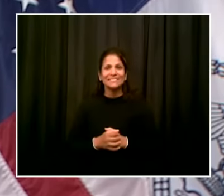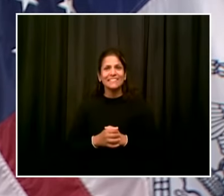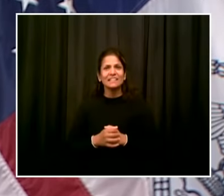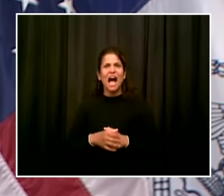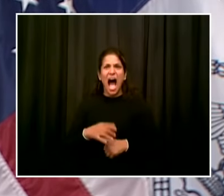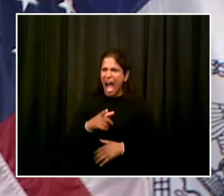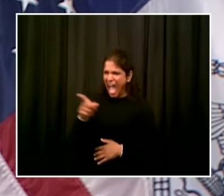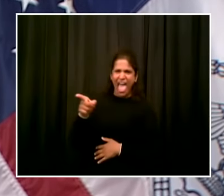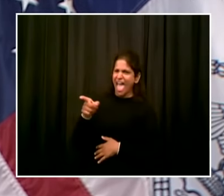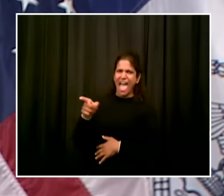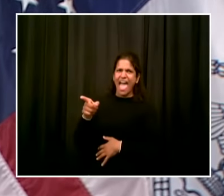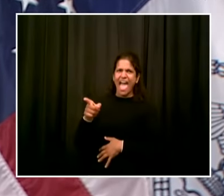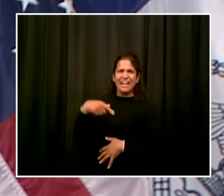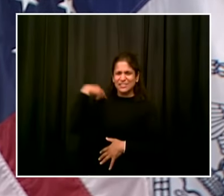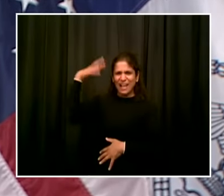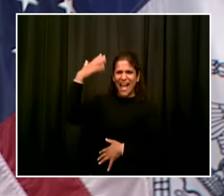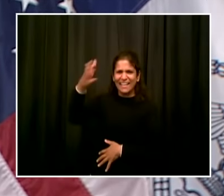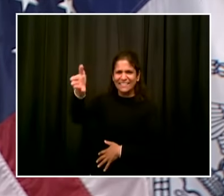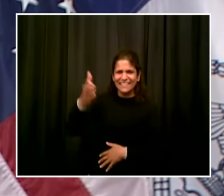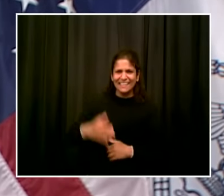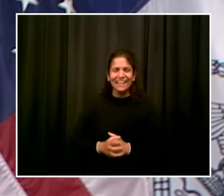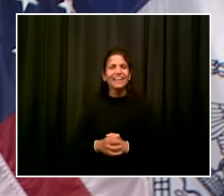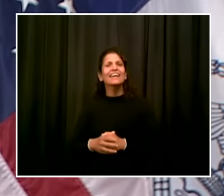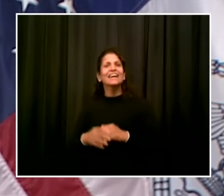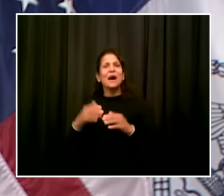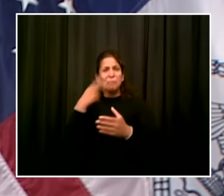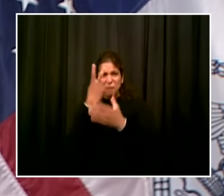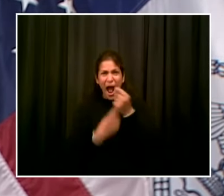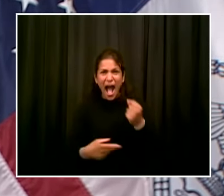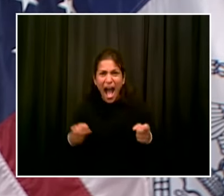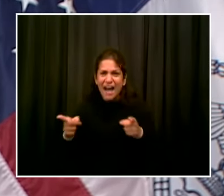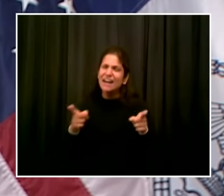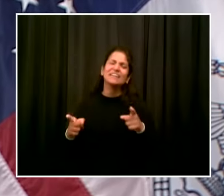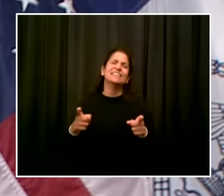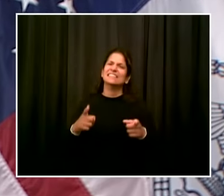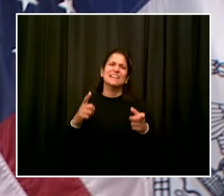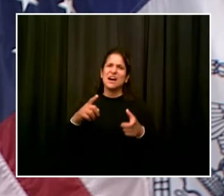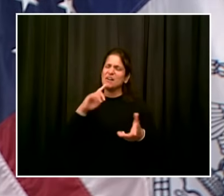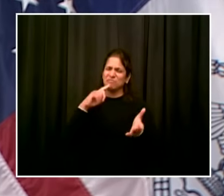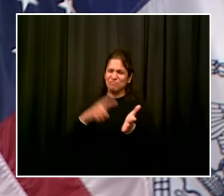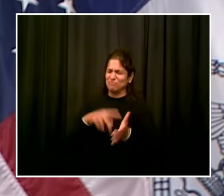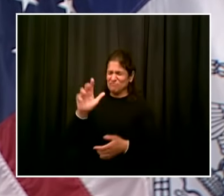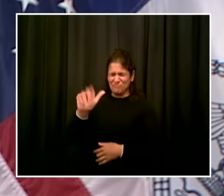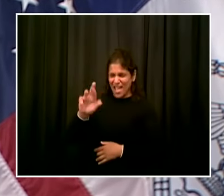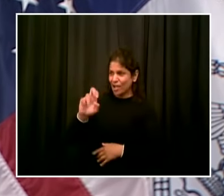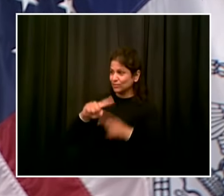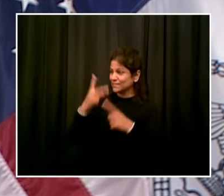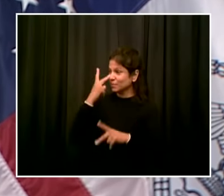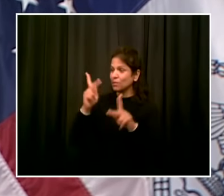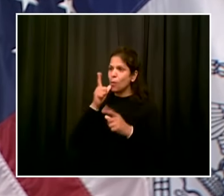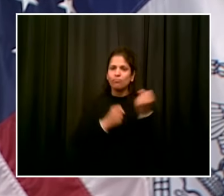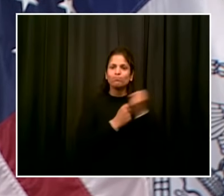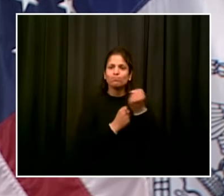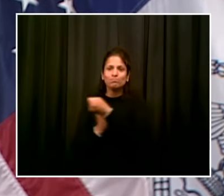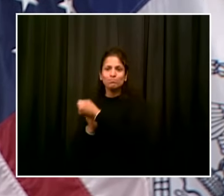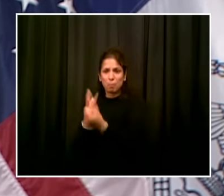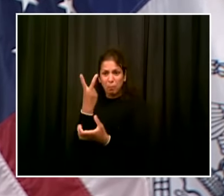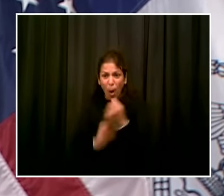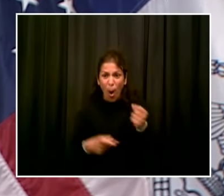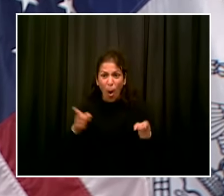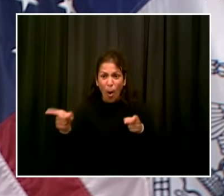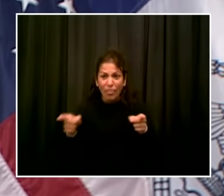hear during this press conference. You are a rarity. I report on Queens. I'm from New York City. I've got to support both